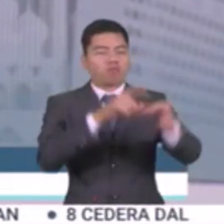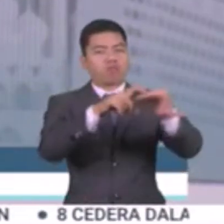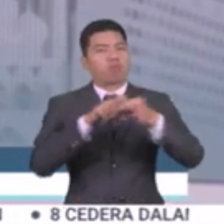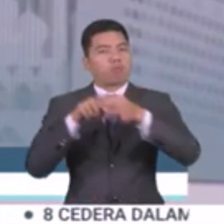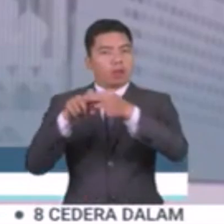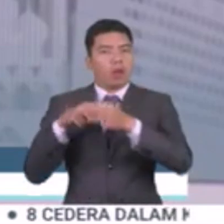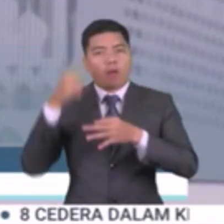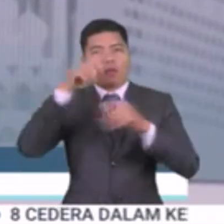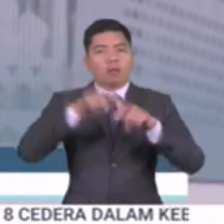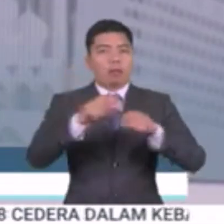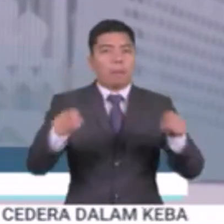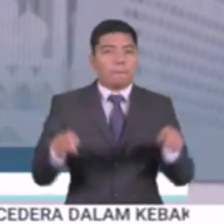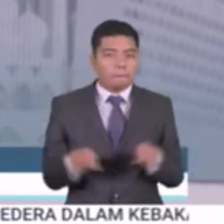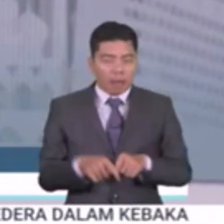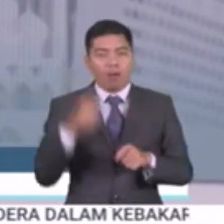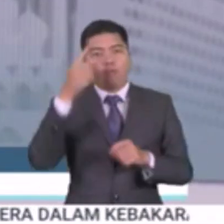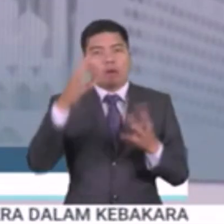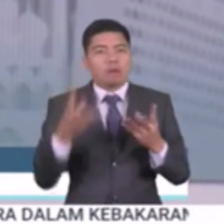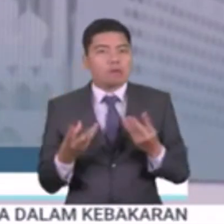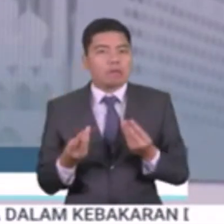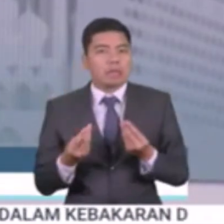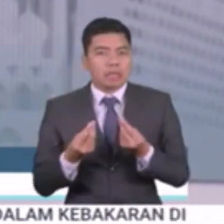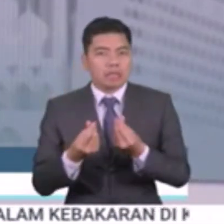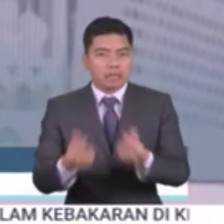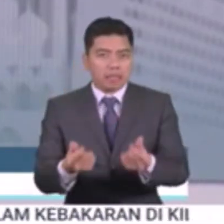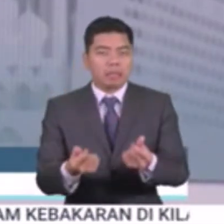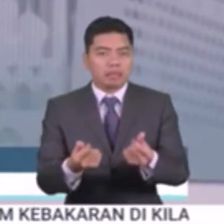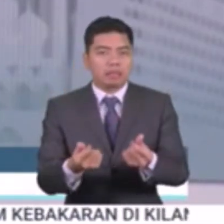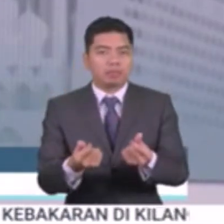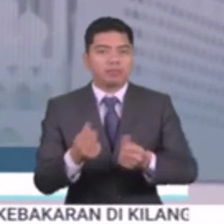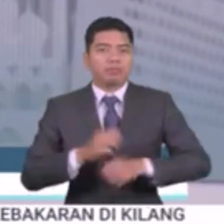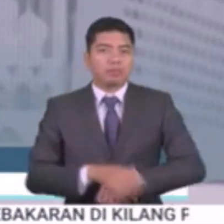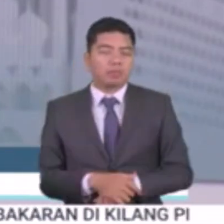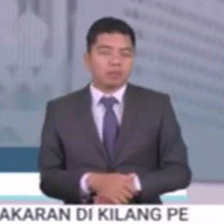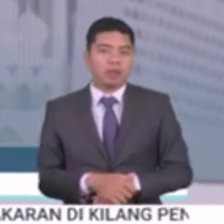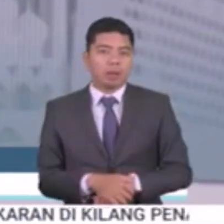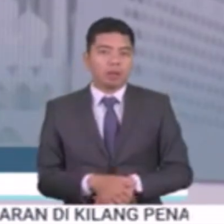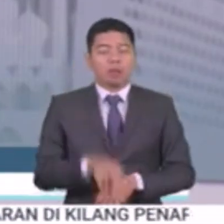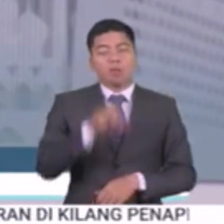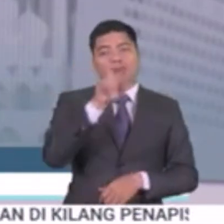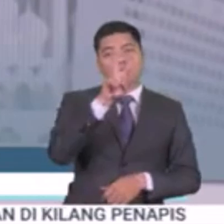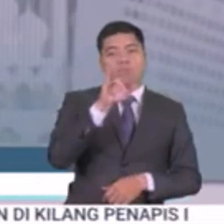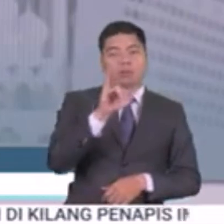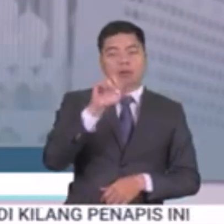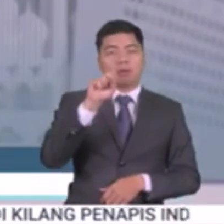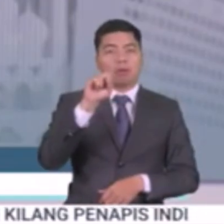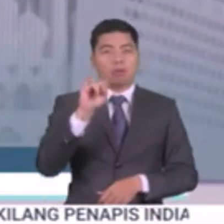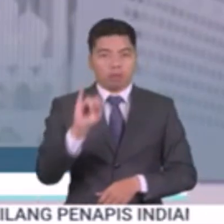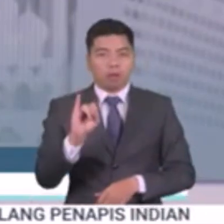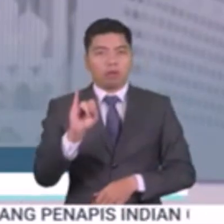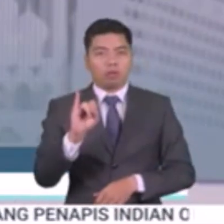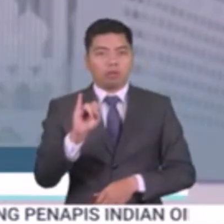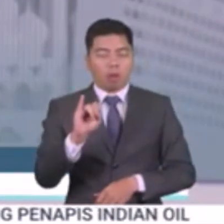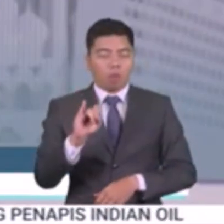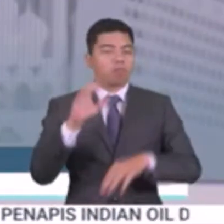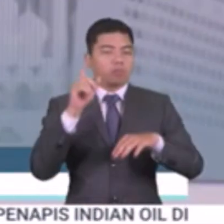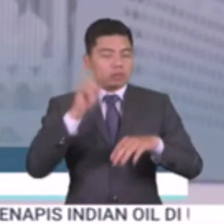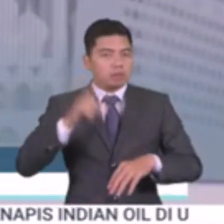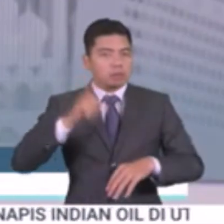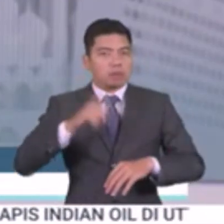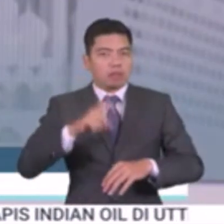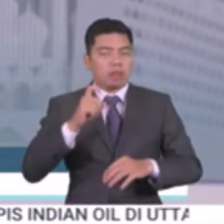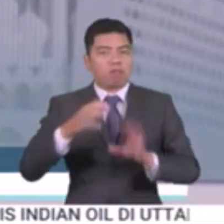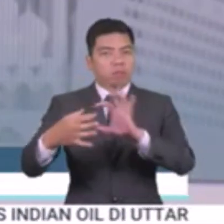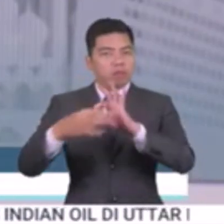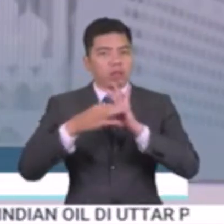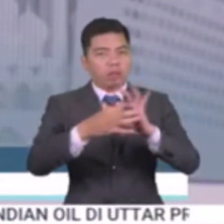sebagai destinasi bagi penyelesaian pertikaian alternatif yang berkesan. Bagaimanapun, visi itu menuntut kerjasama